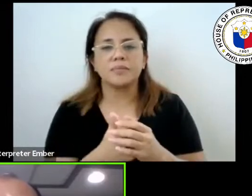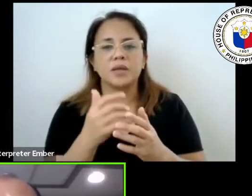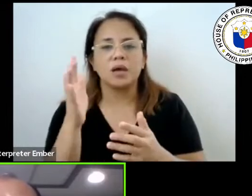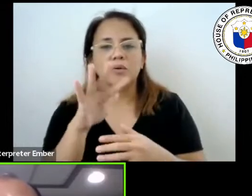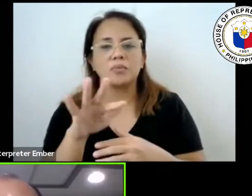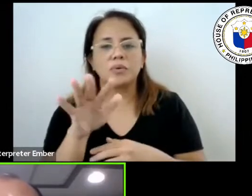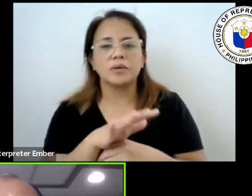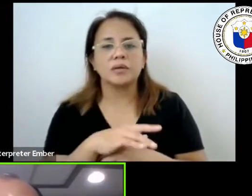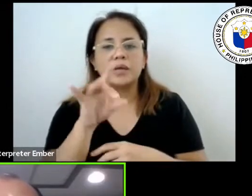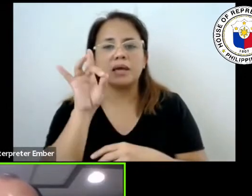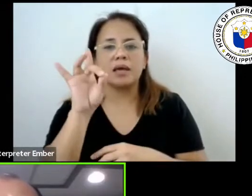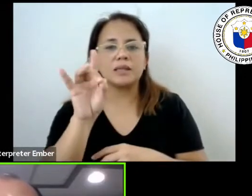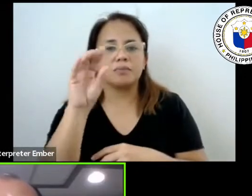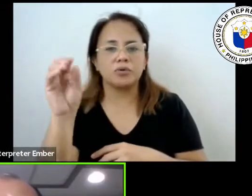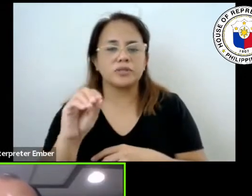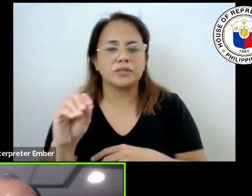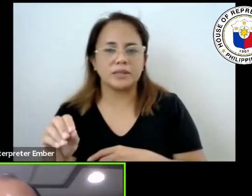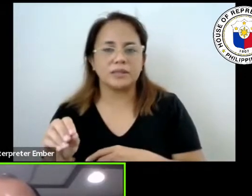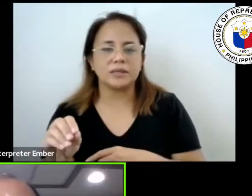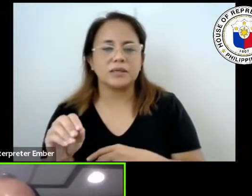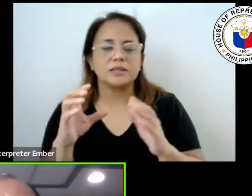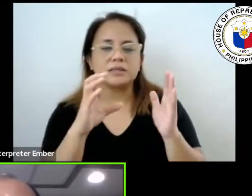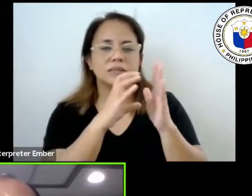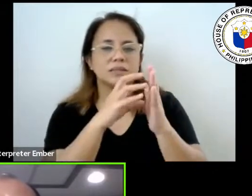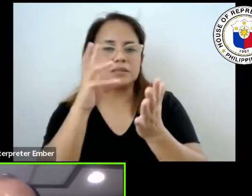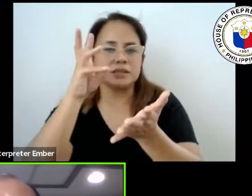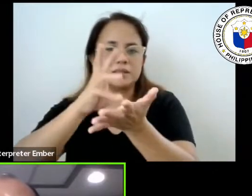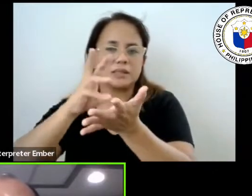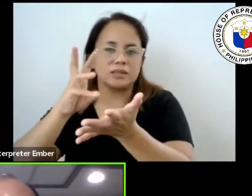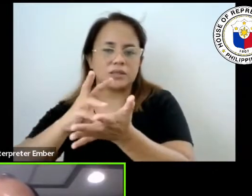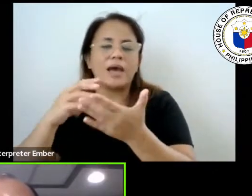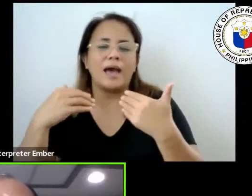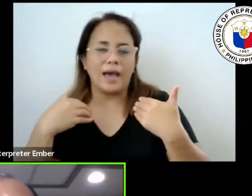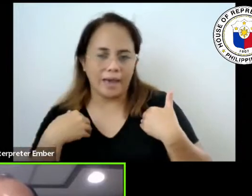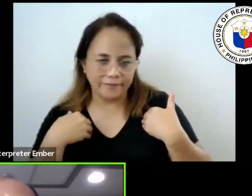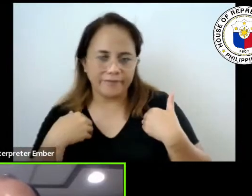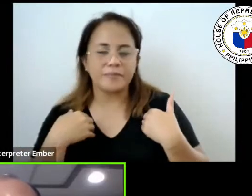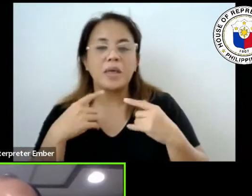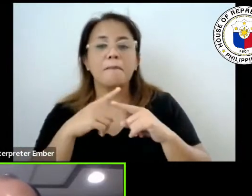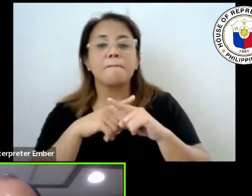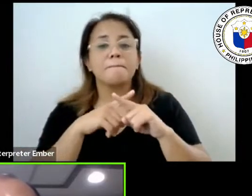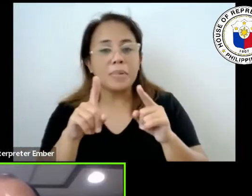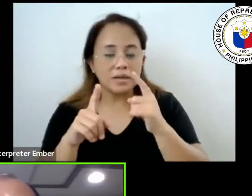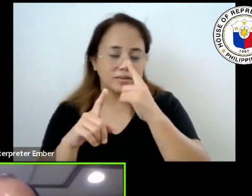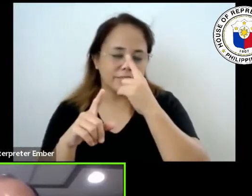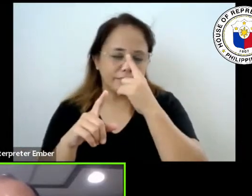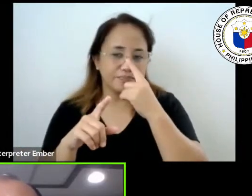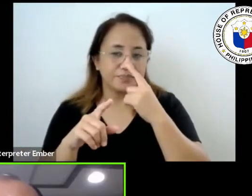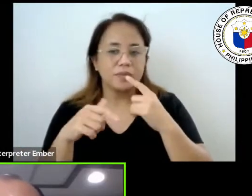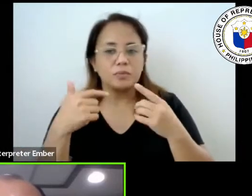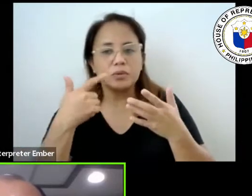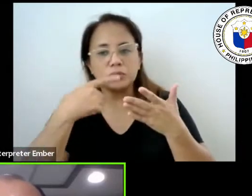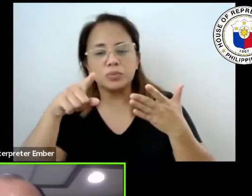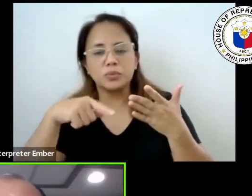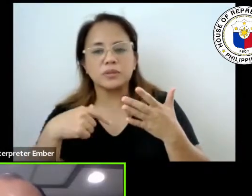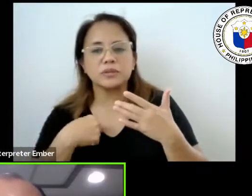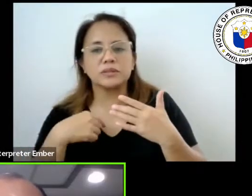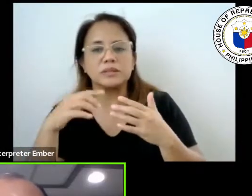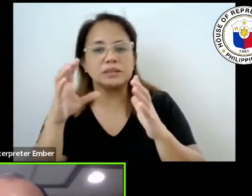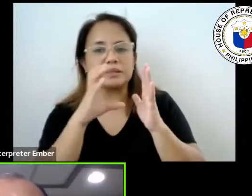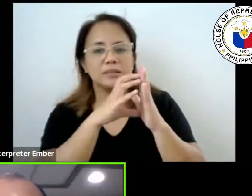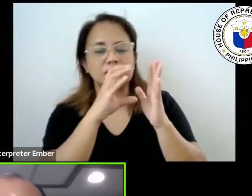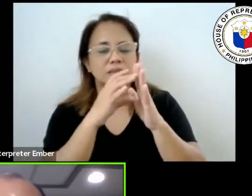around 80% of cities and municipalities which have coverage. Although we have to take note that in those cities